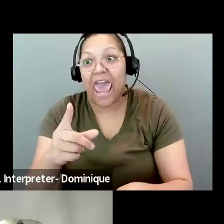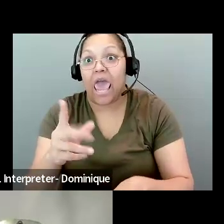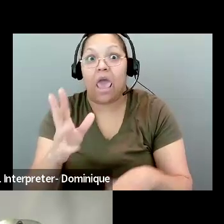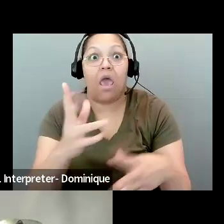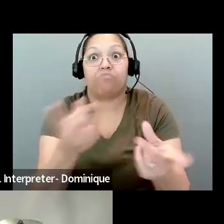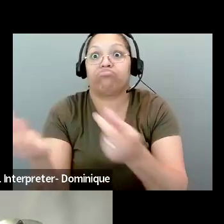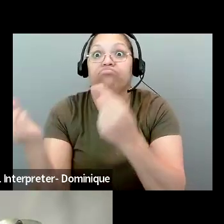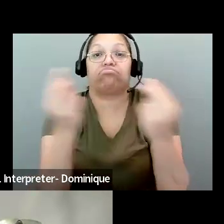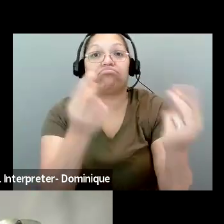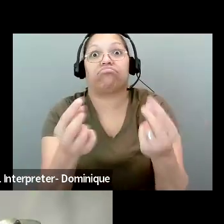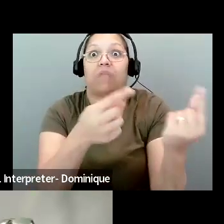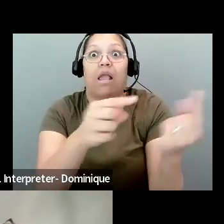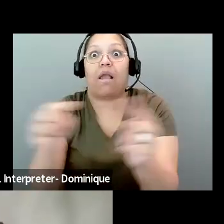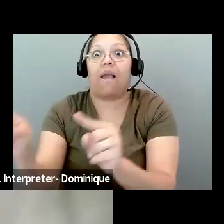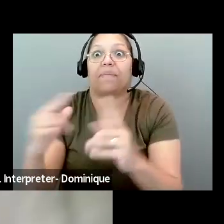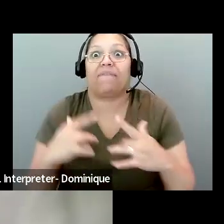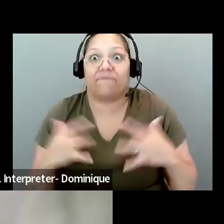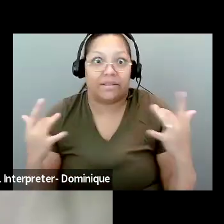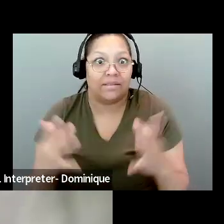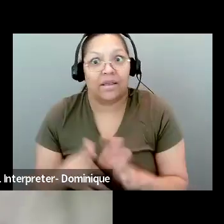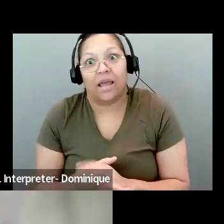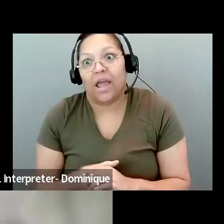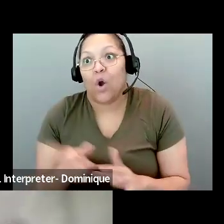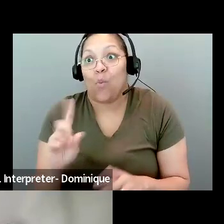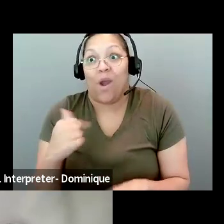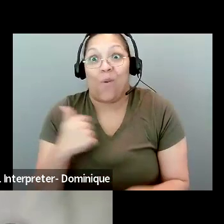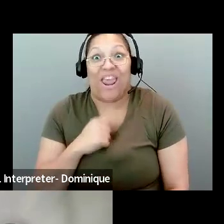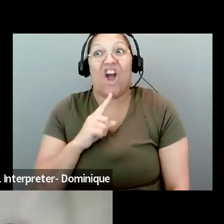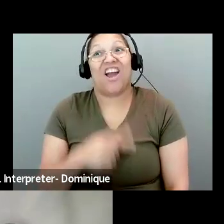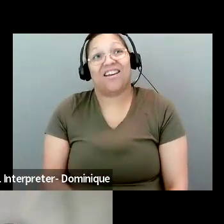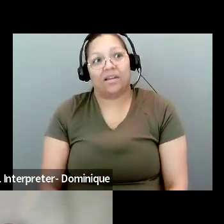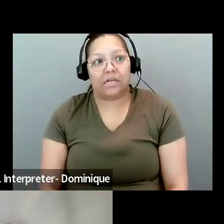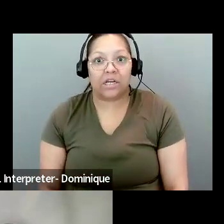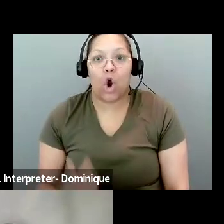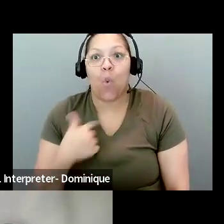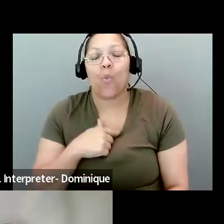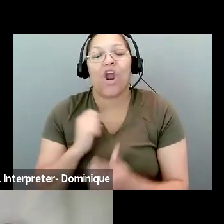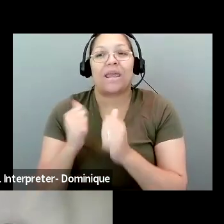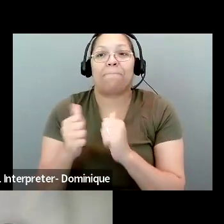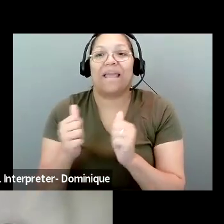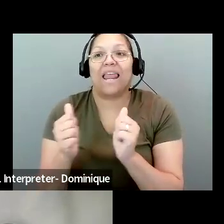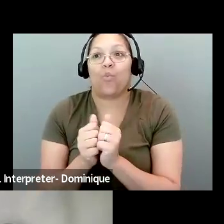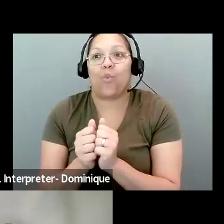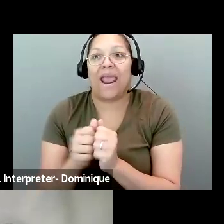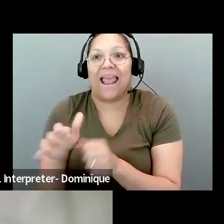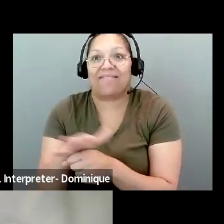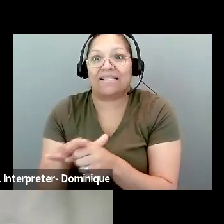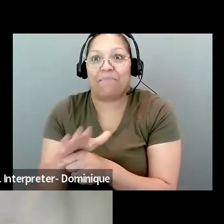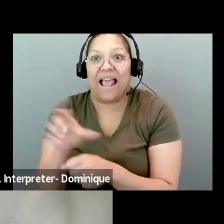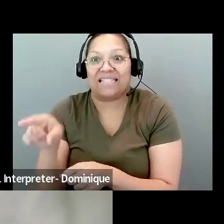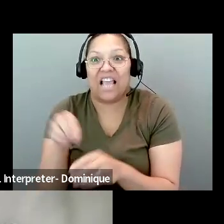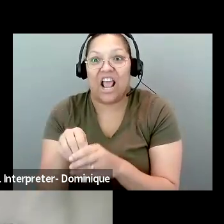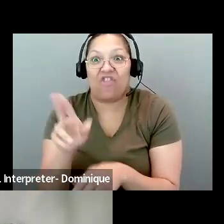happening around where we are. We're competing with space in the hotel